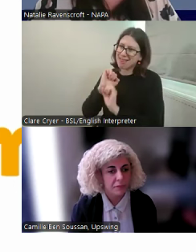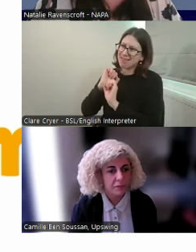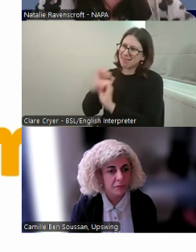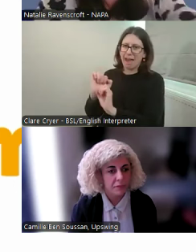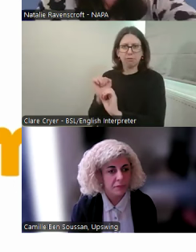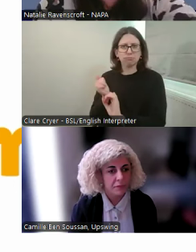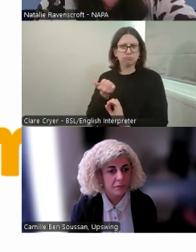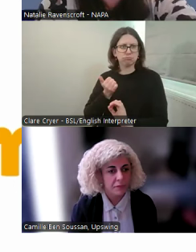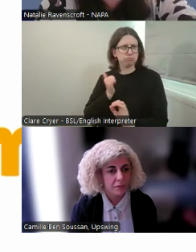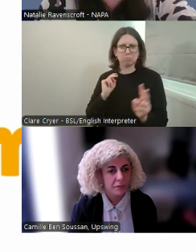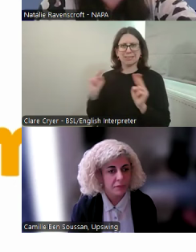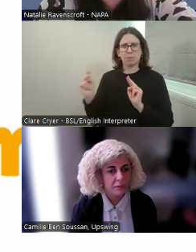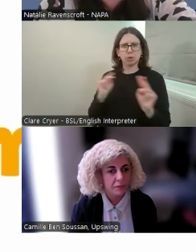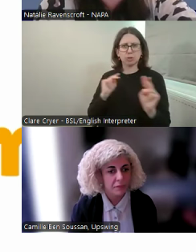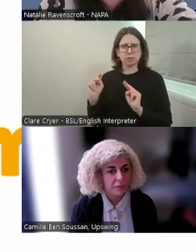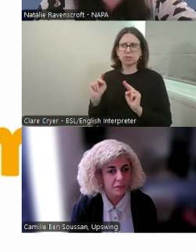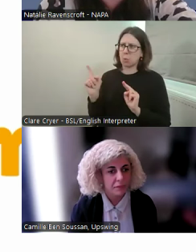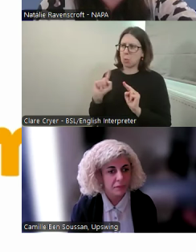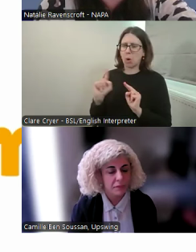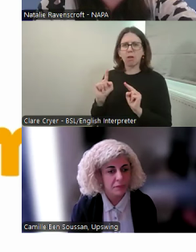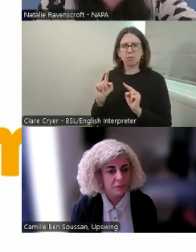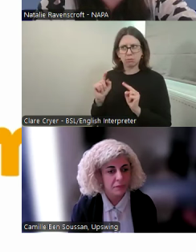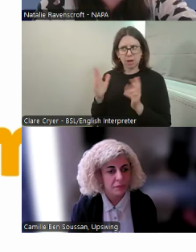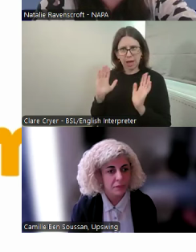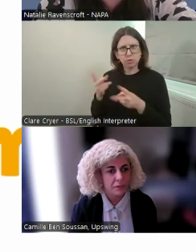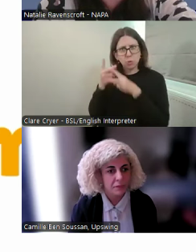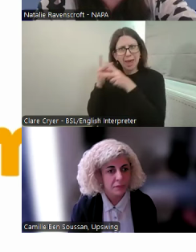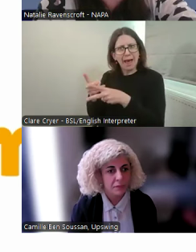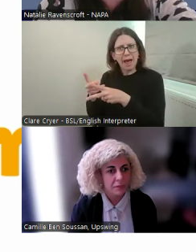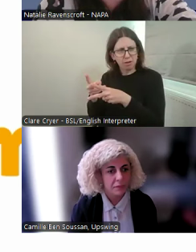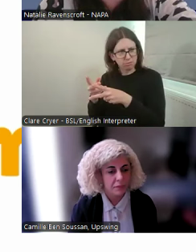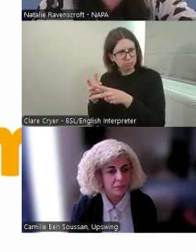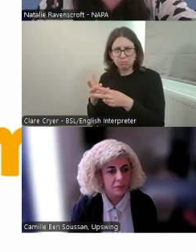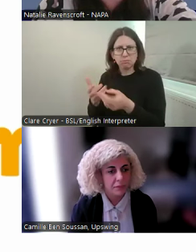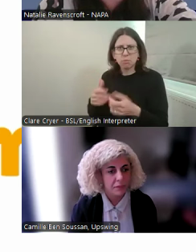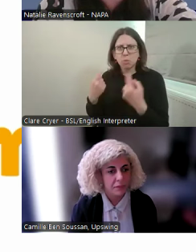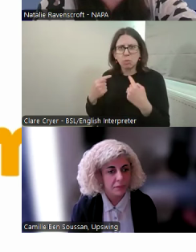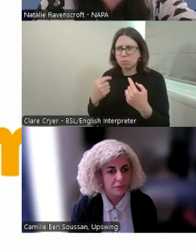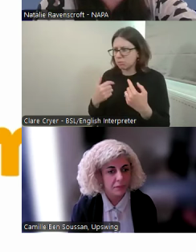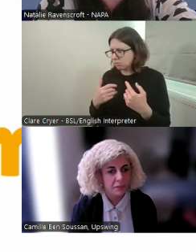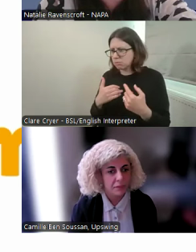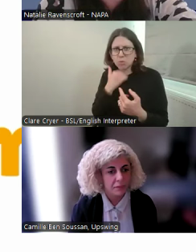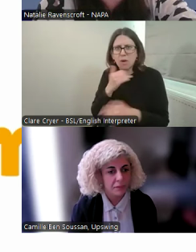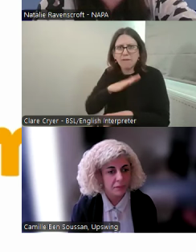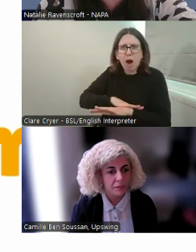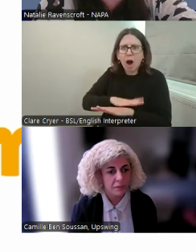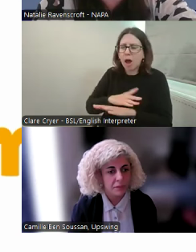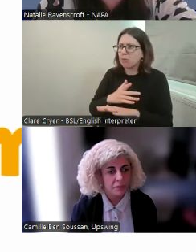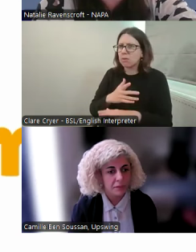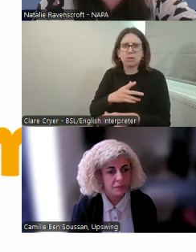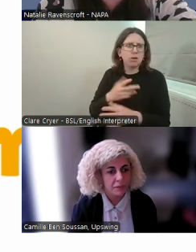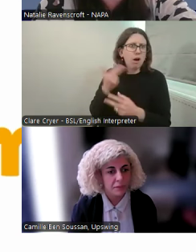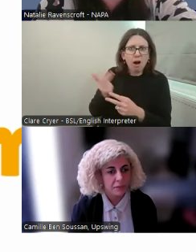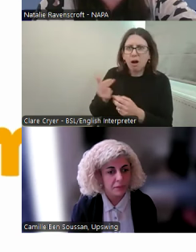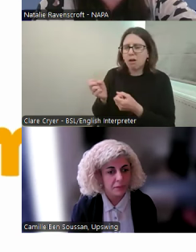as providing care rather than engaging the arts can be compounded by the time constraints of their workload and staff